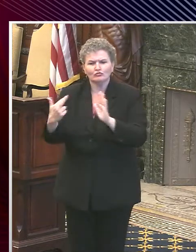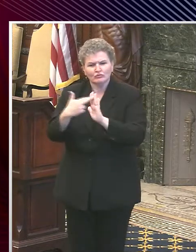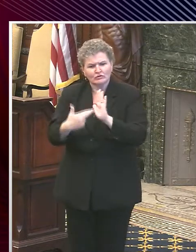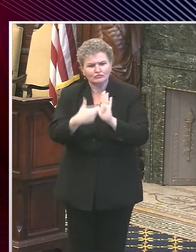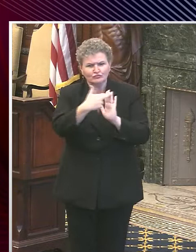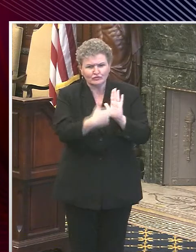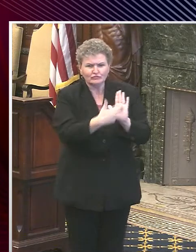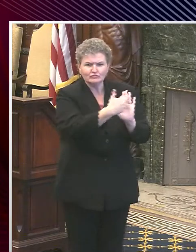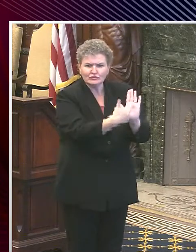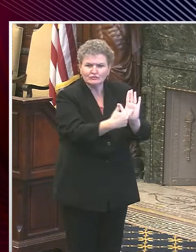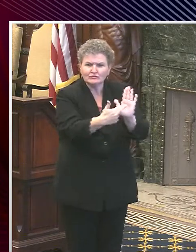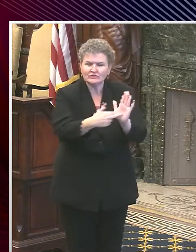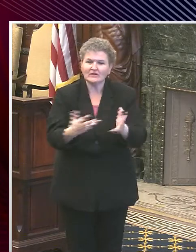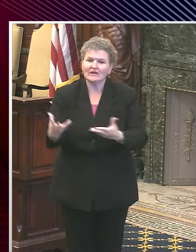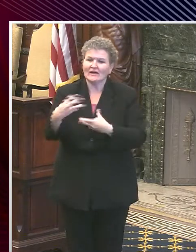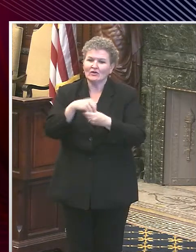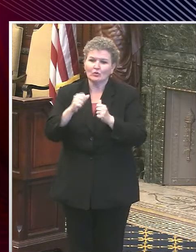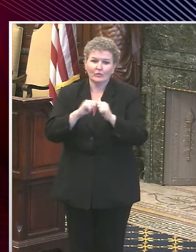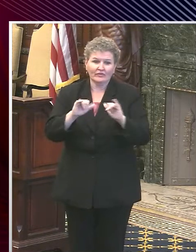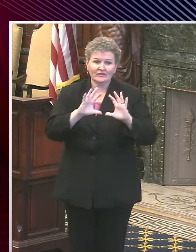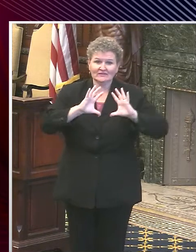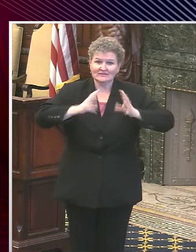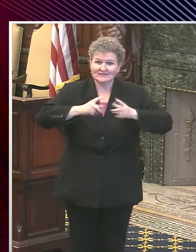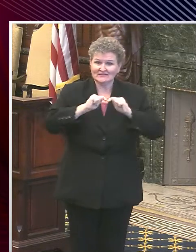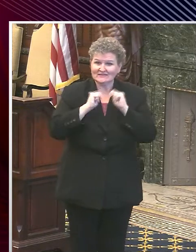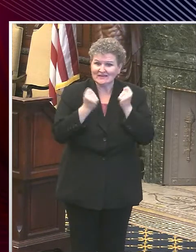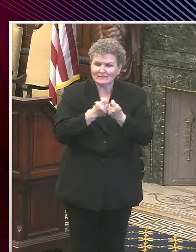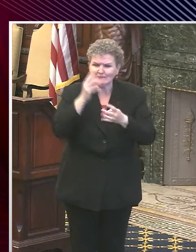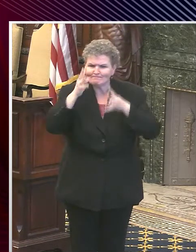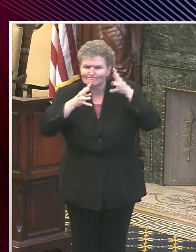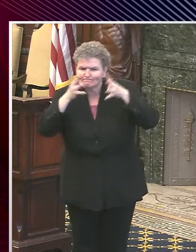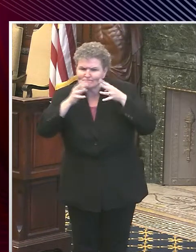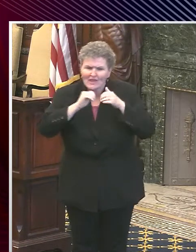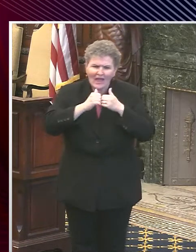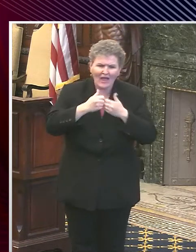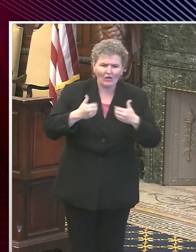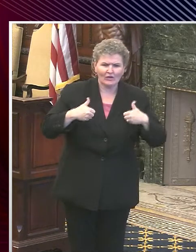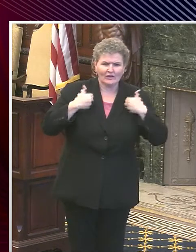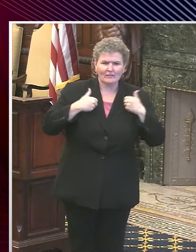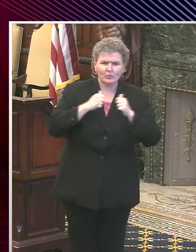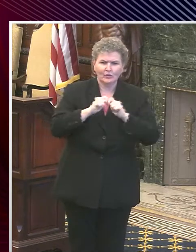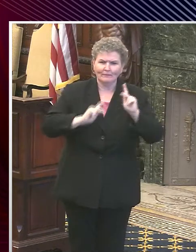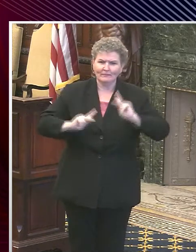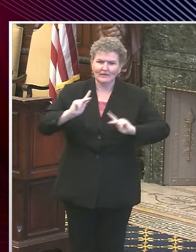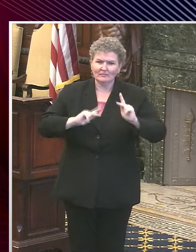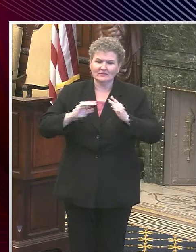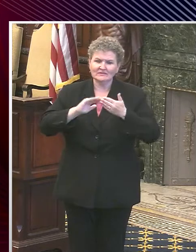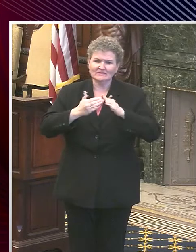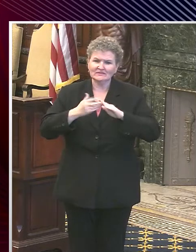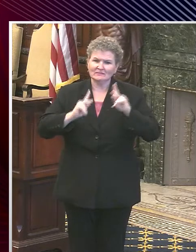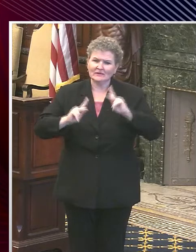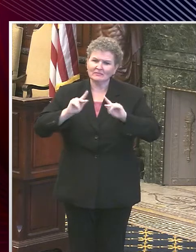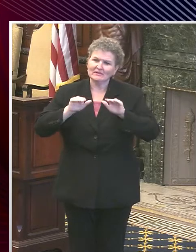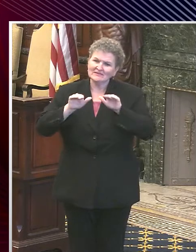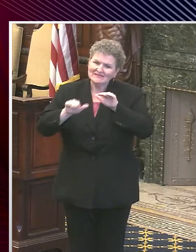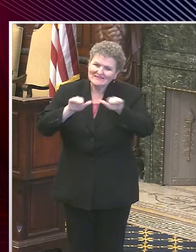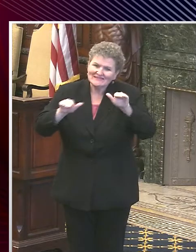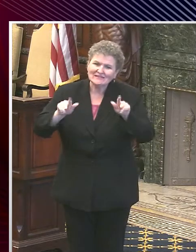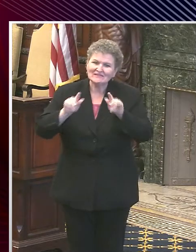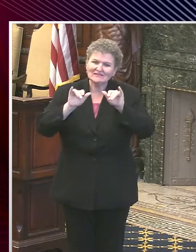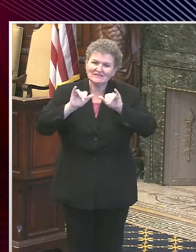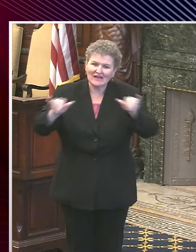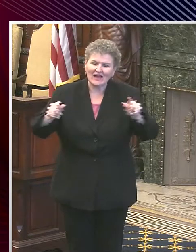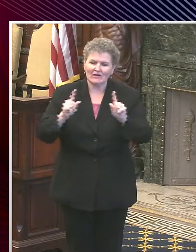engagement team has developed an innovative way for our young people to engage community members while maintaining proper social